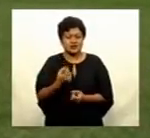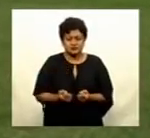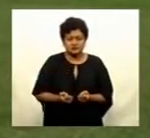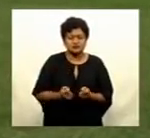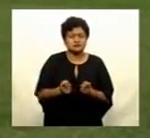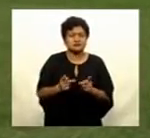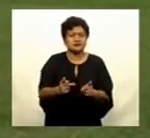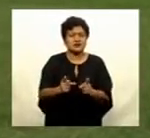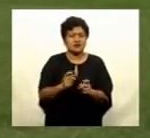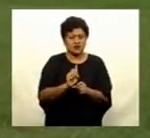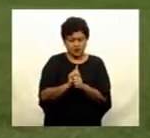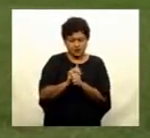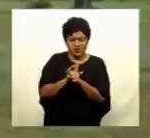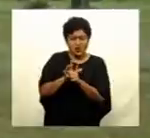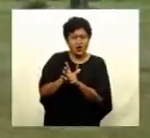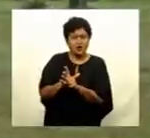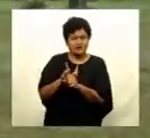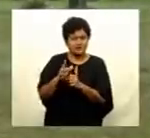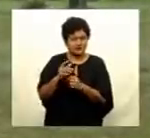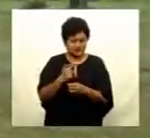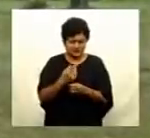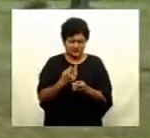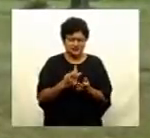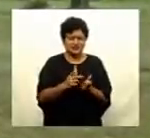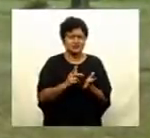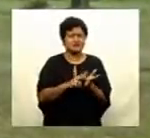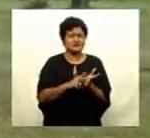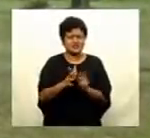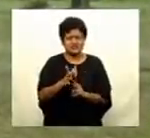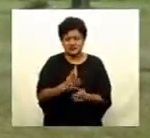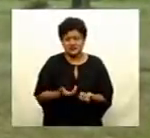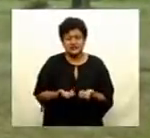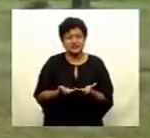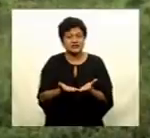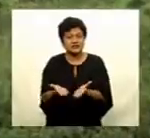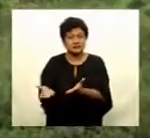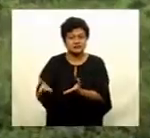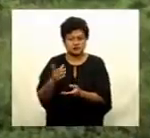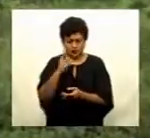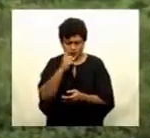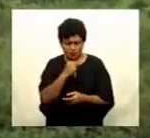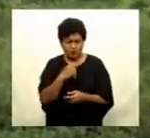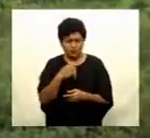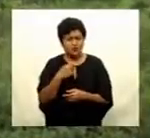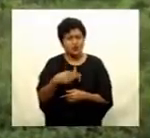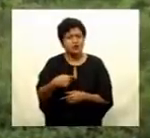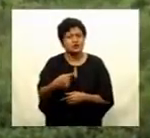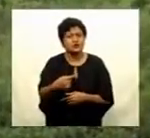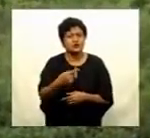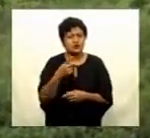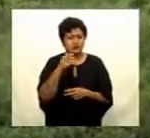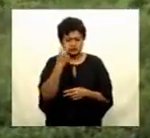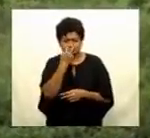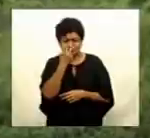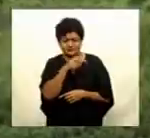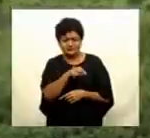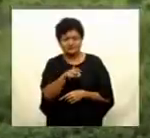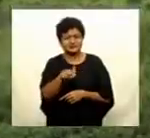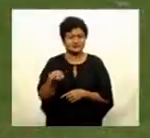COVID-19 response kits to villages to help keep their border monitoring teams equipped during this